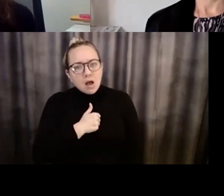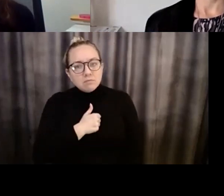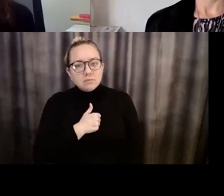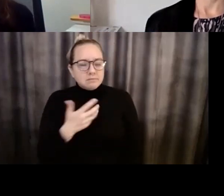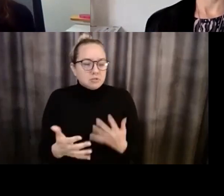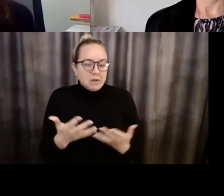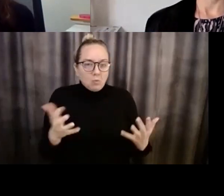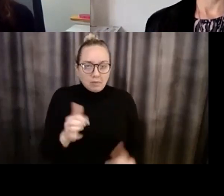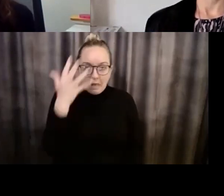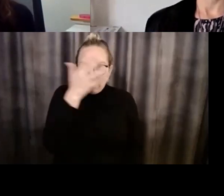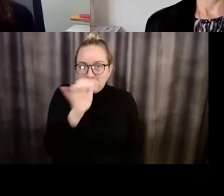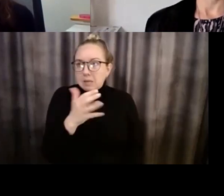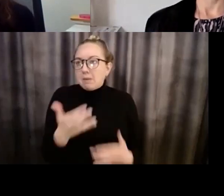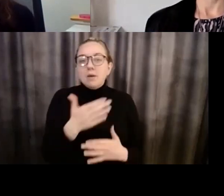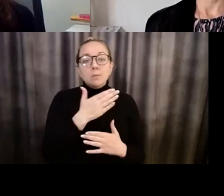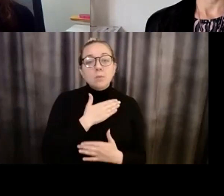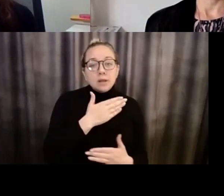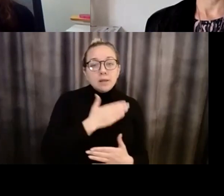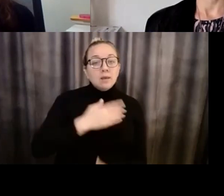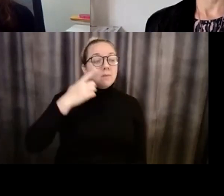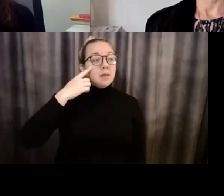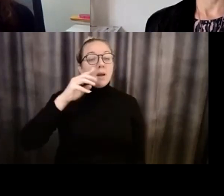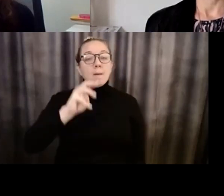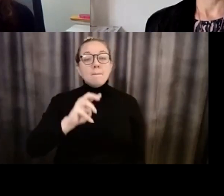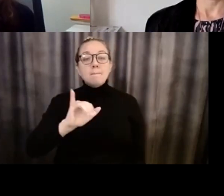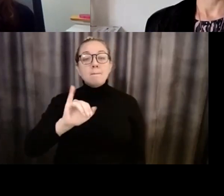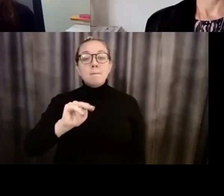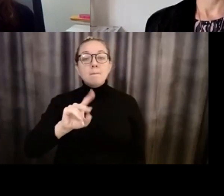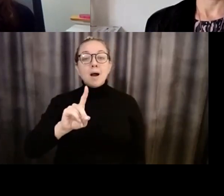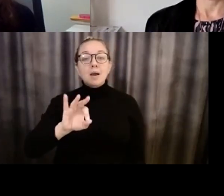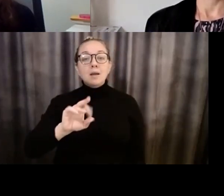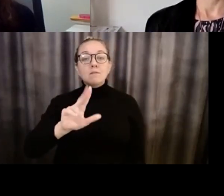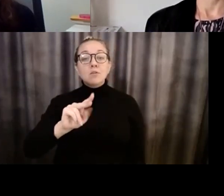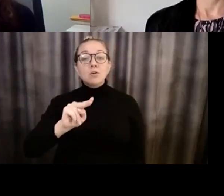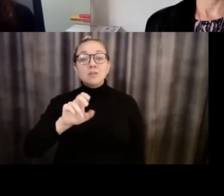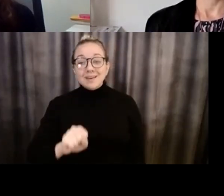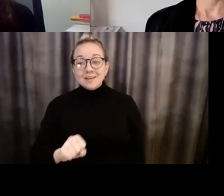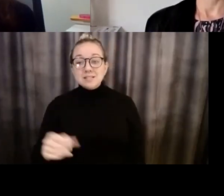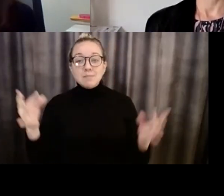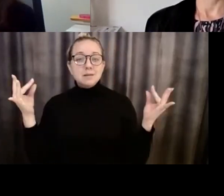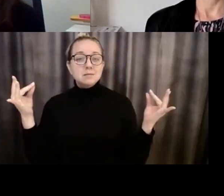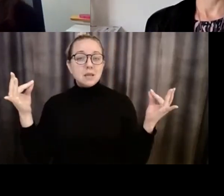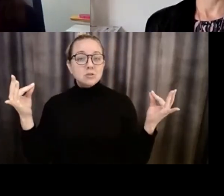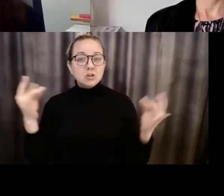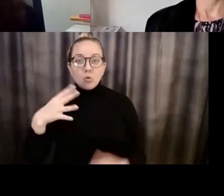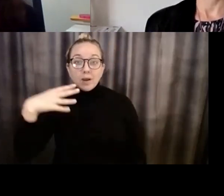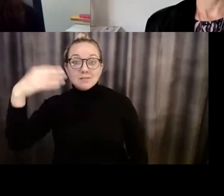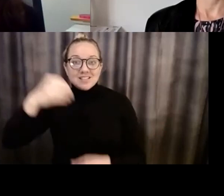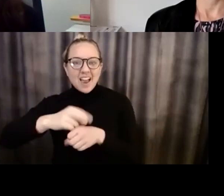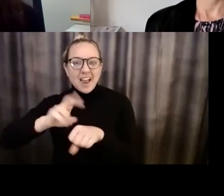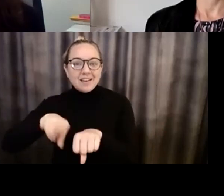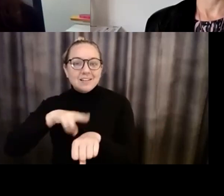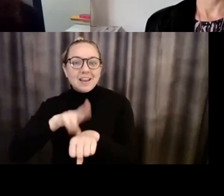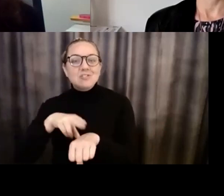deep breathing, mindfulness, meditation, getting outside, being in nature. I know Jean talked